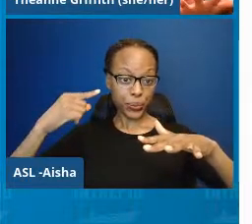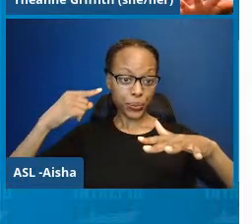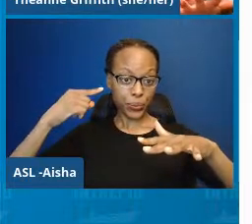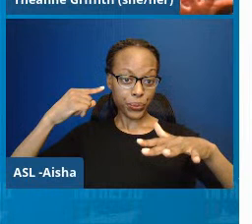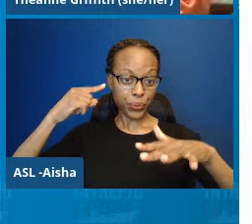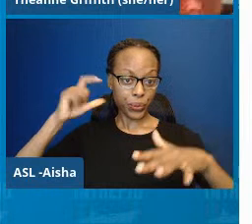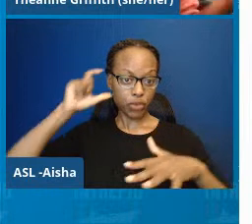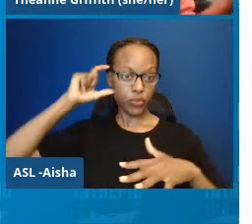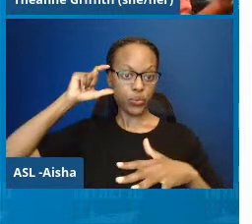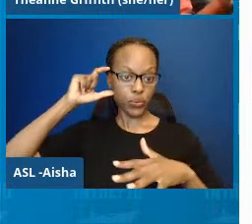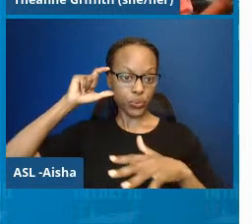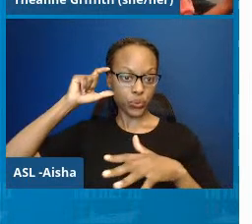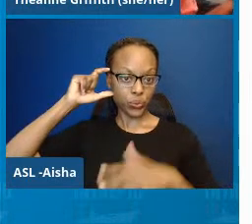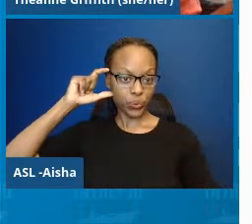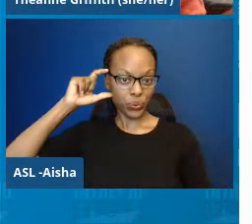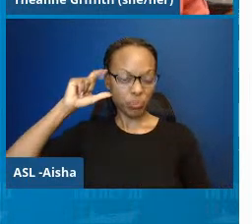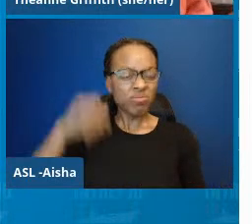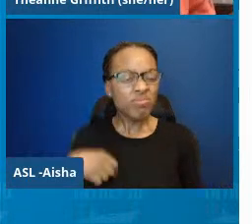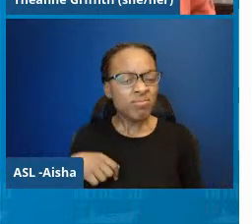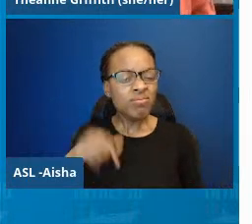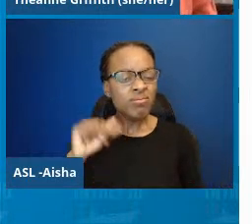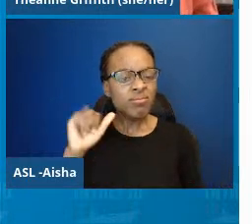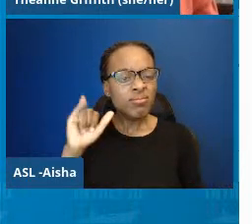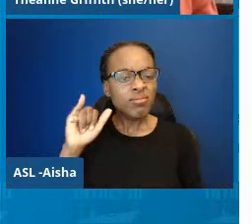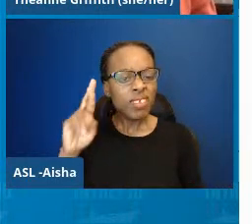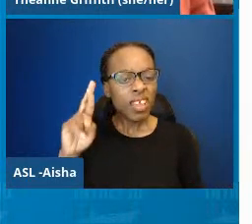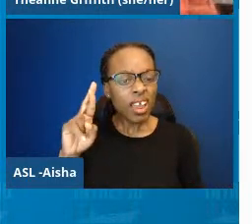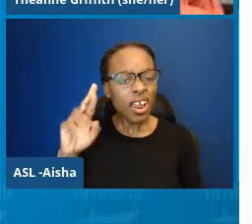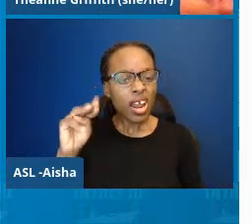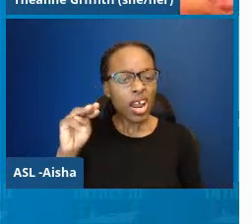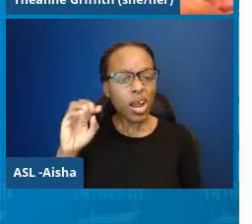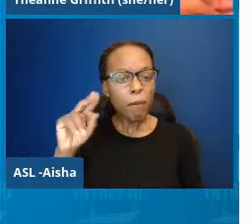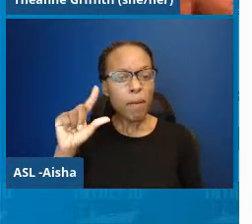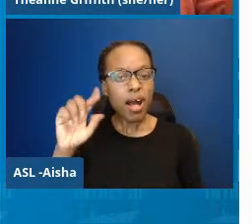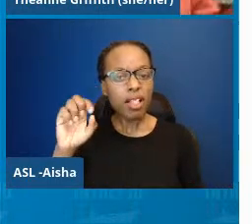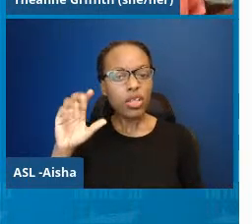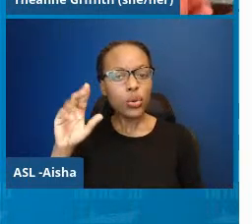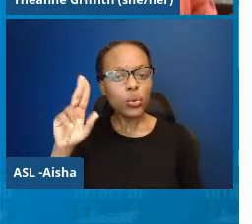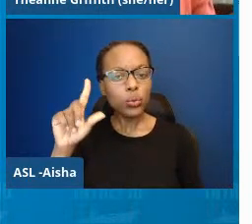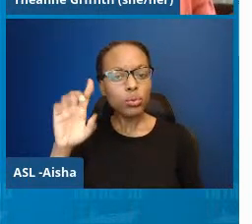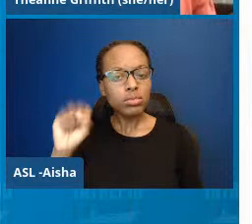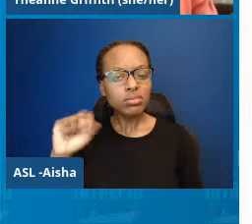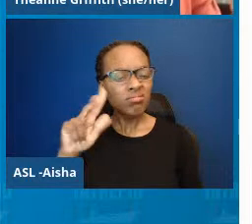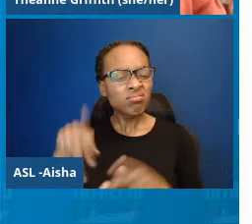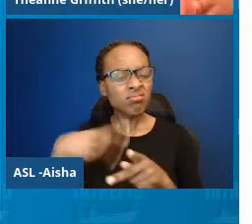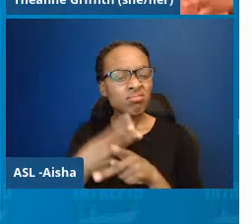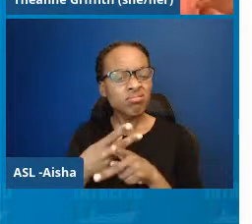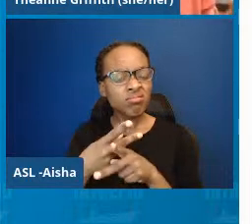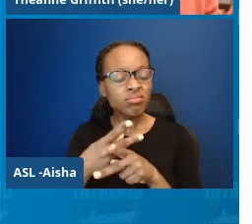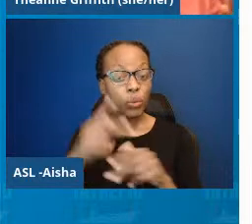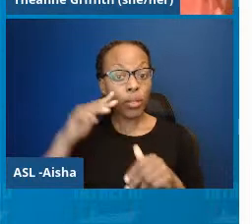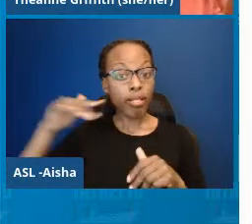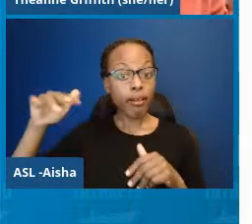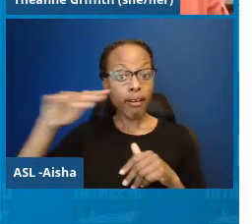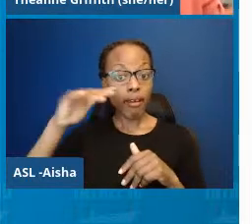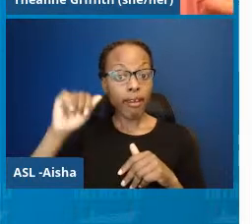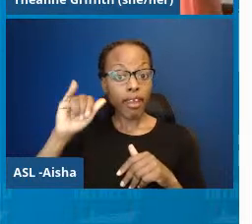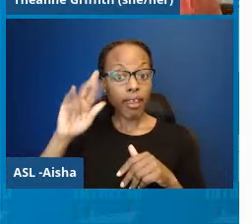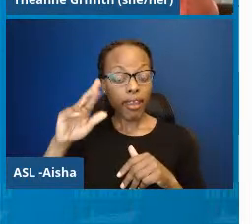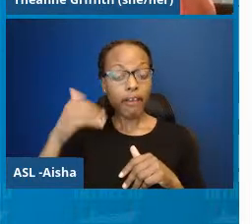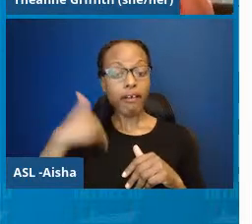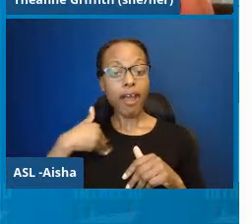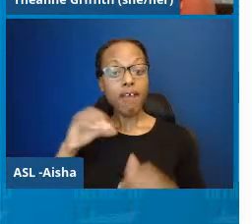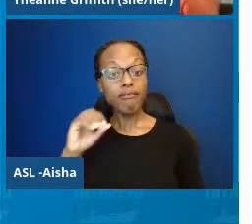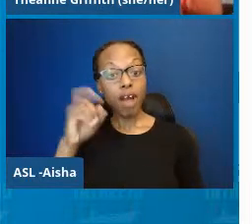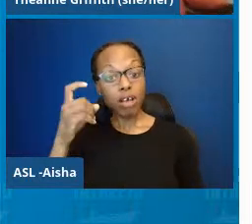be wondering, what kind of air molecules is she talking about? Well, our air is made up of things like oxygen that we